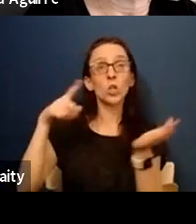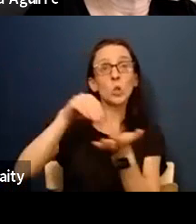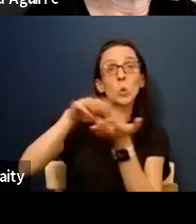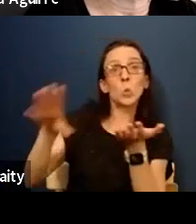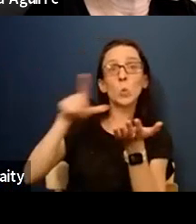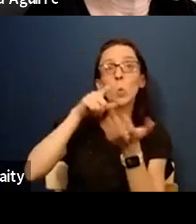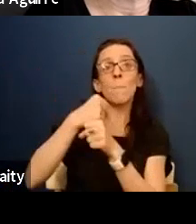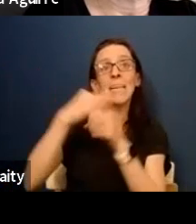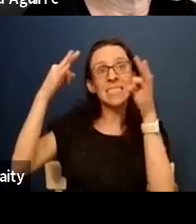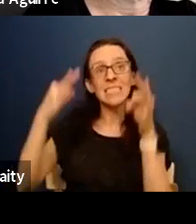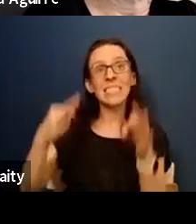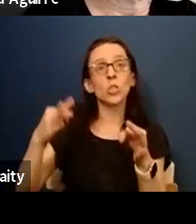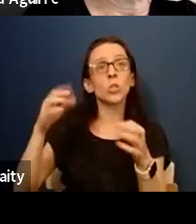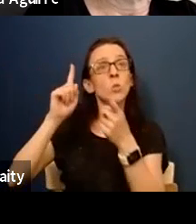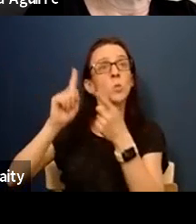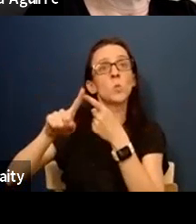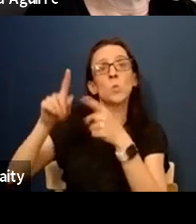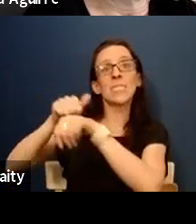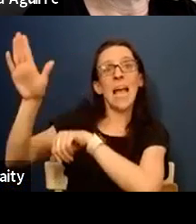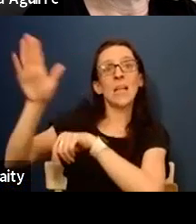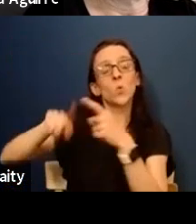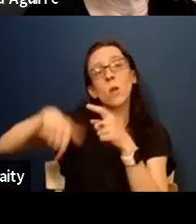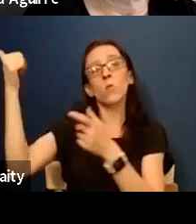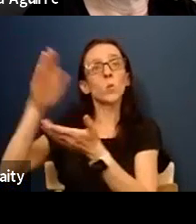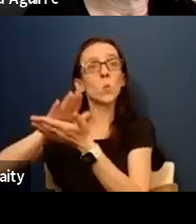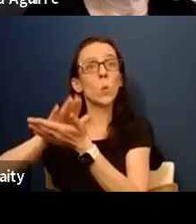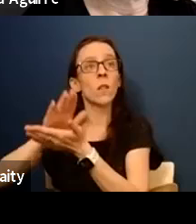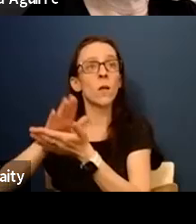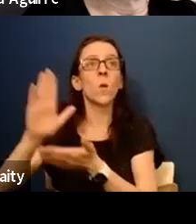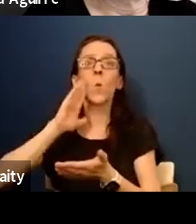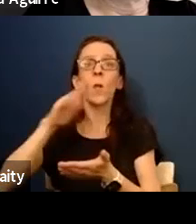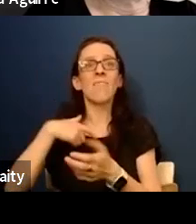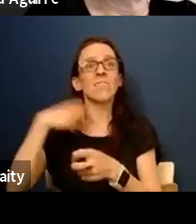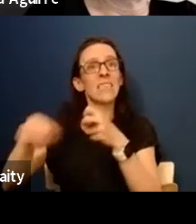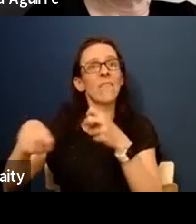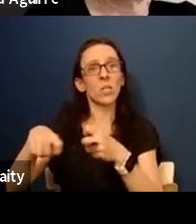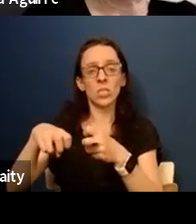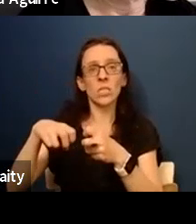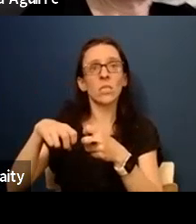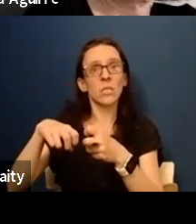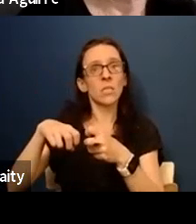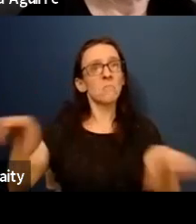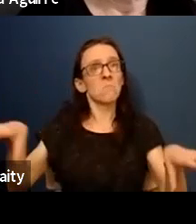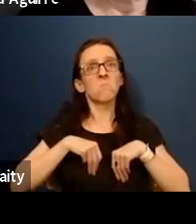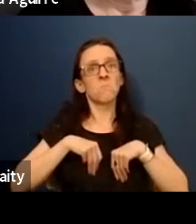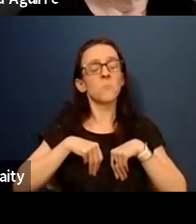decision to send them elsewhere are going to have difficulty accepting this as